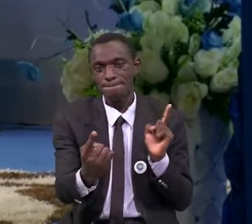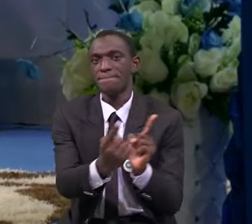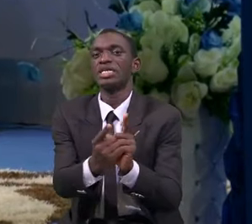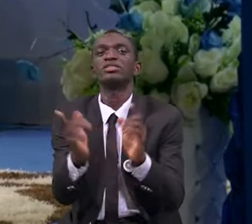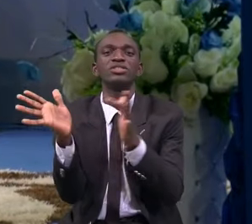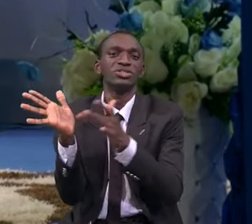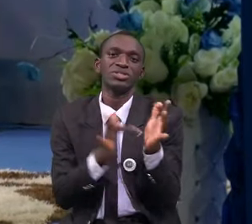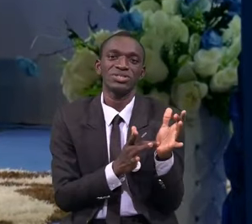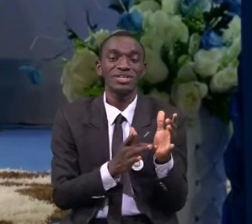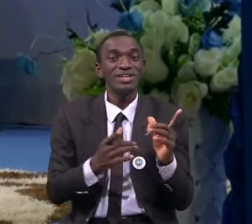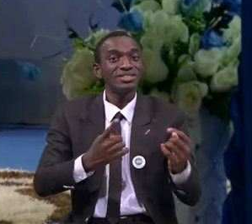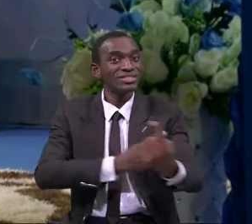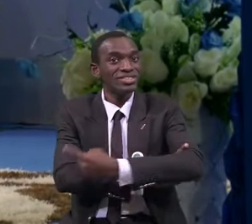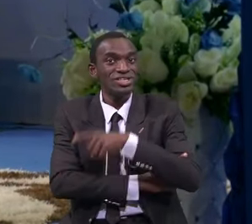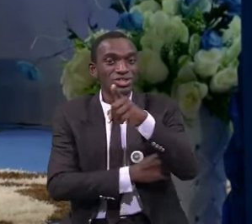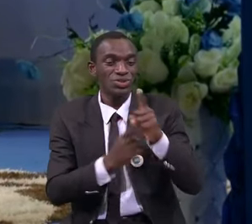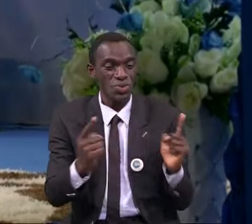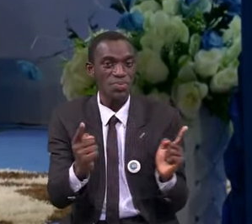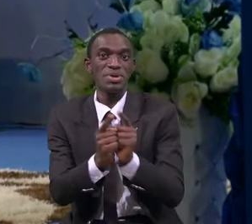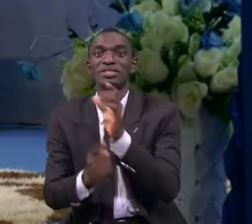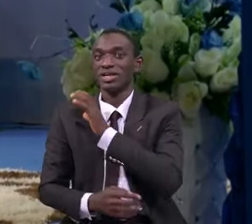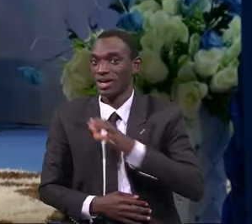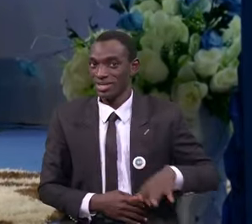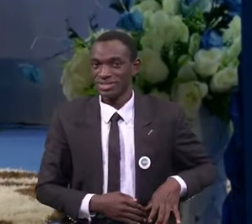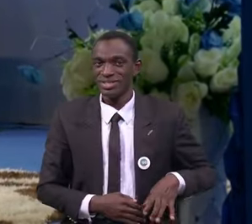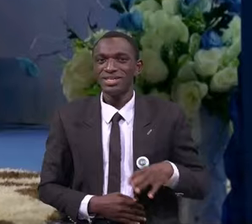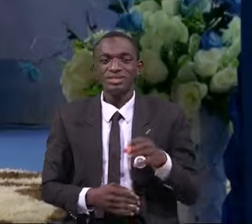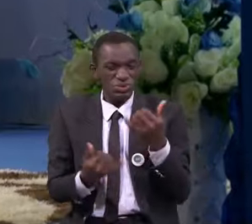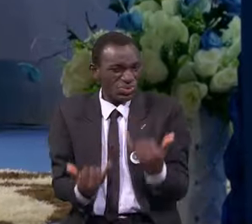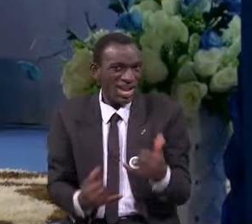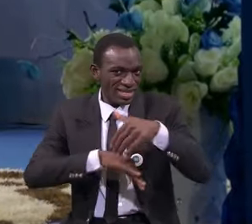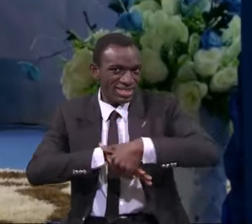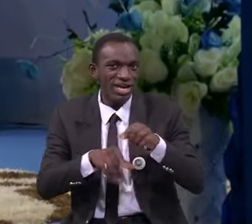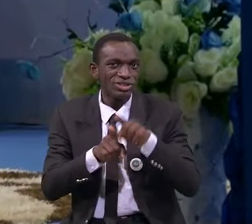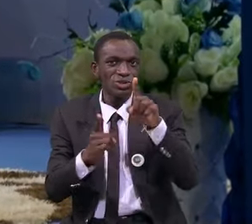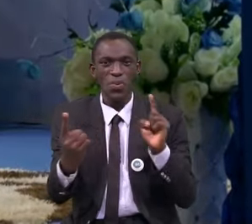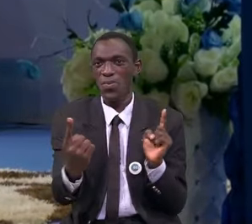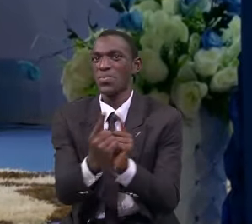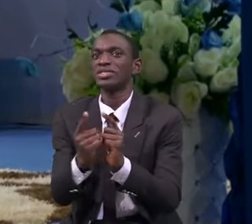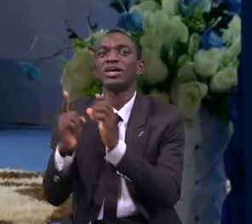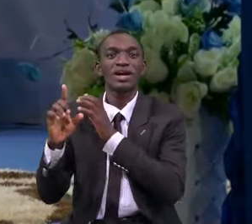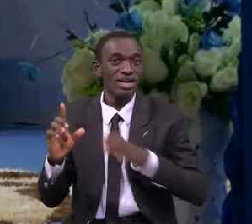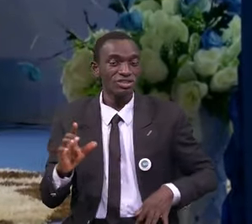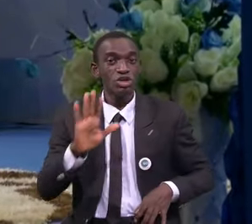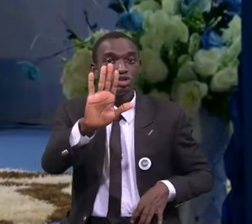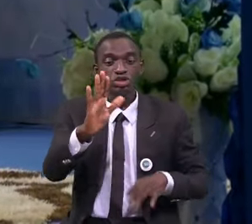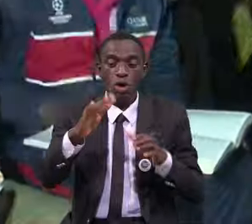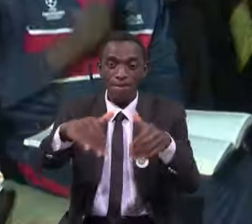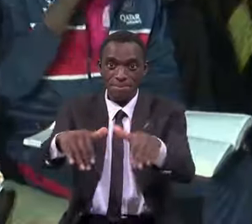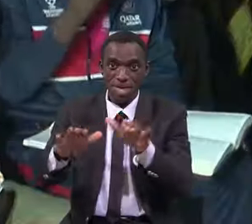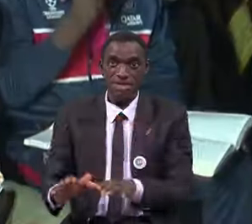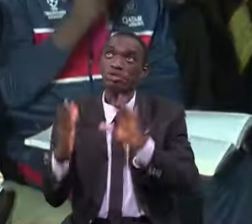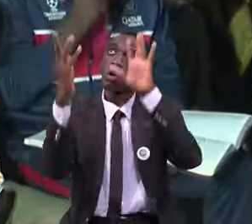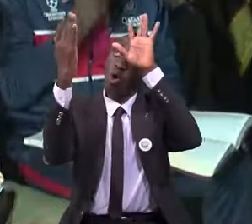meet Christ, tonight as you meet Christ, your buried hope will come